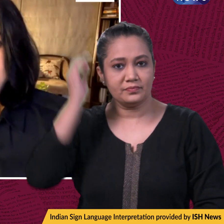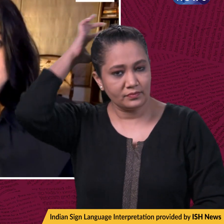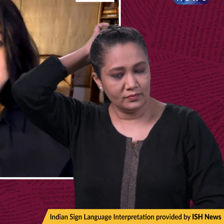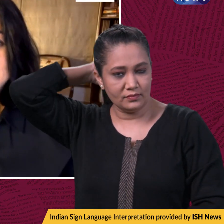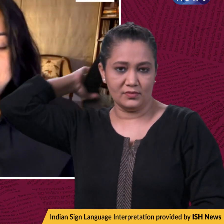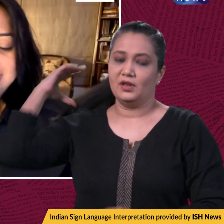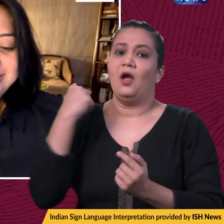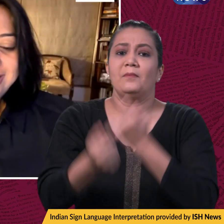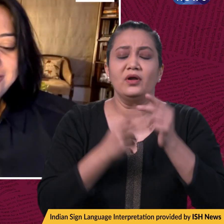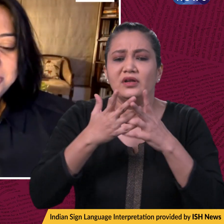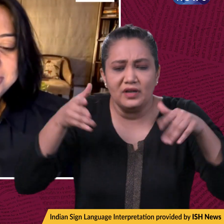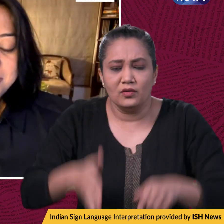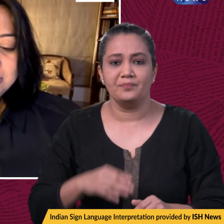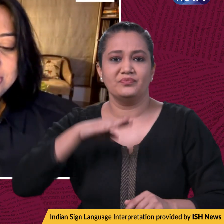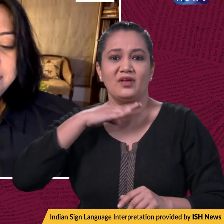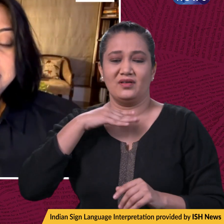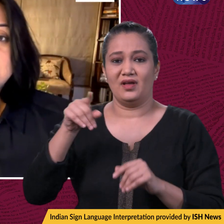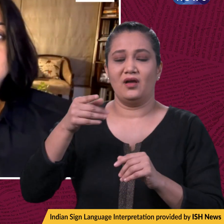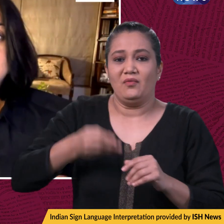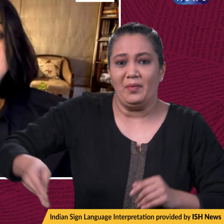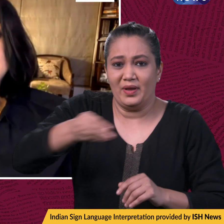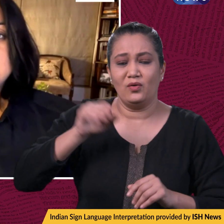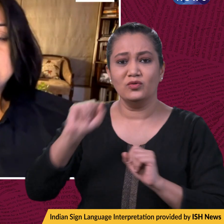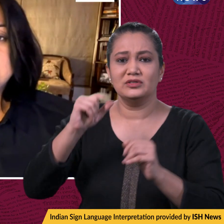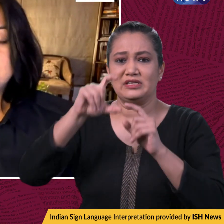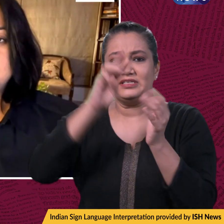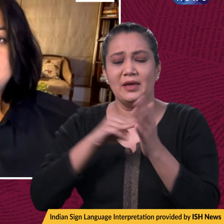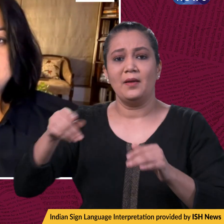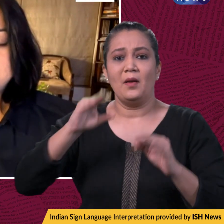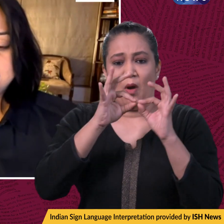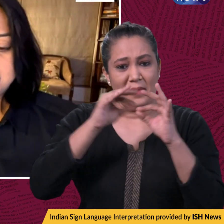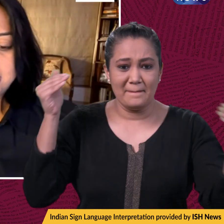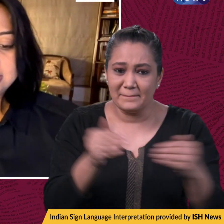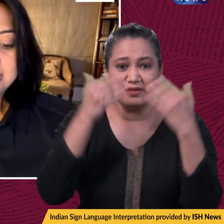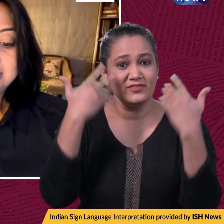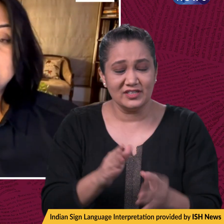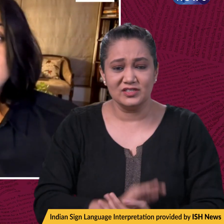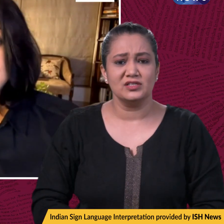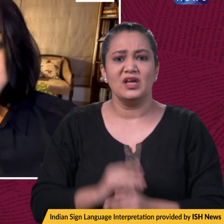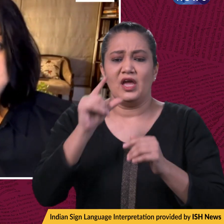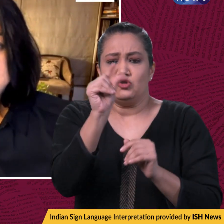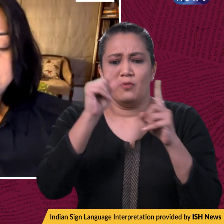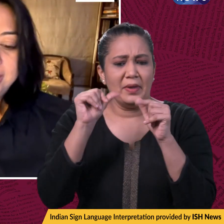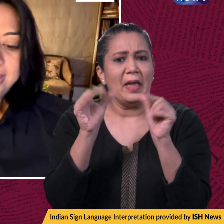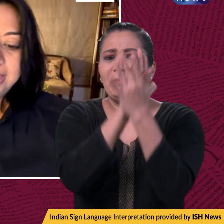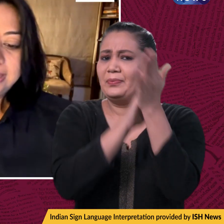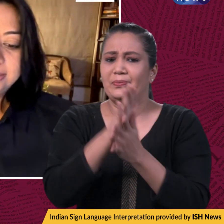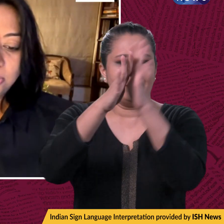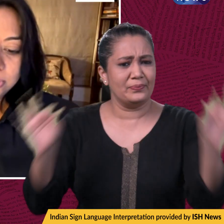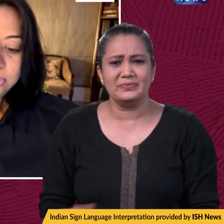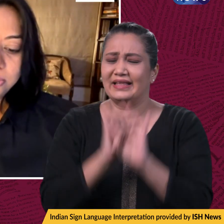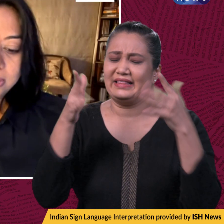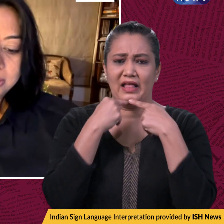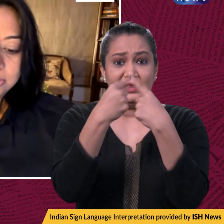A little bit of politics, though, in India, after West Bengal's chief minister, who was visiting the city of Mumbai, made a remark saying that there is no UPA,